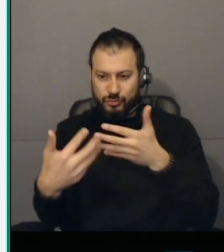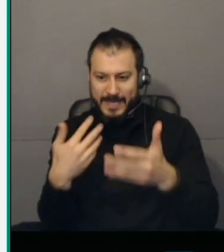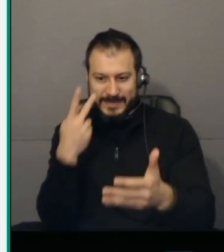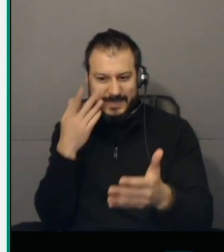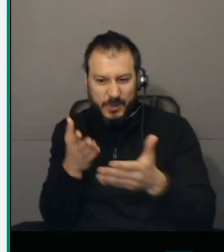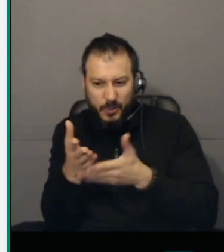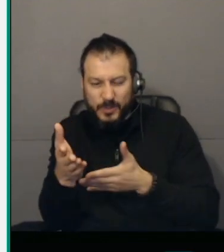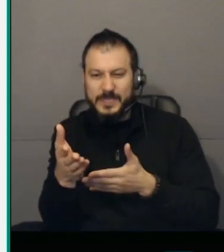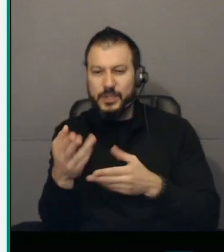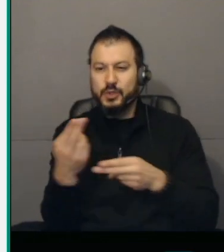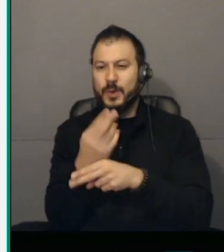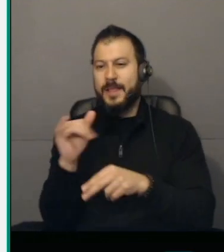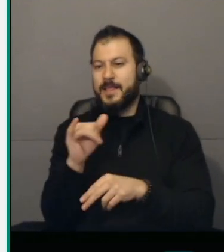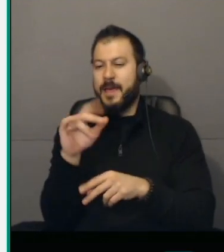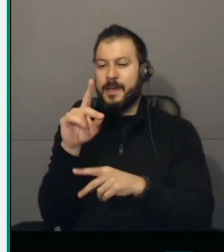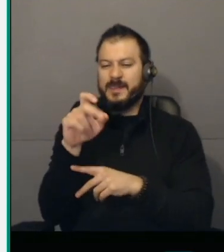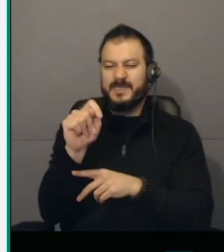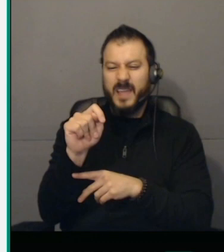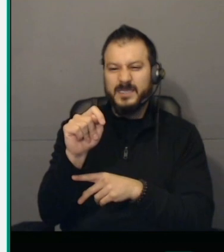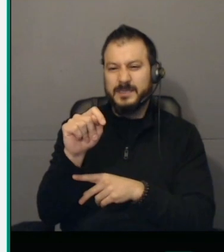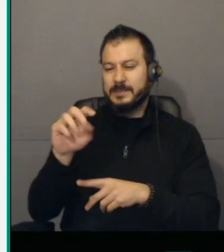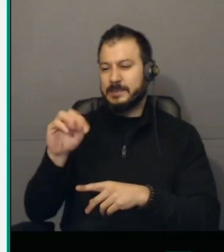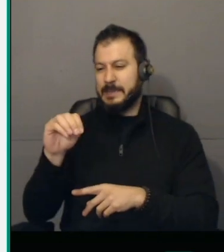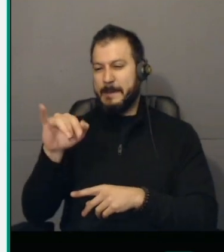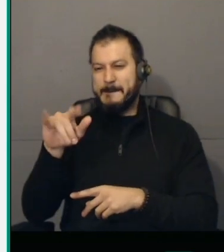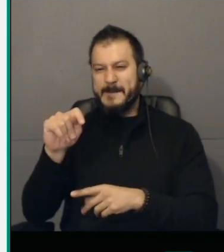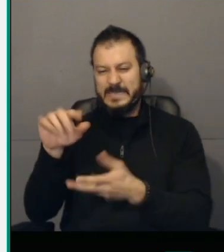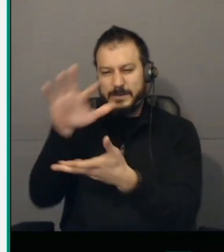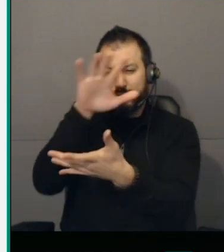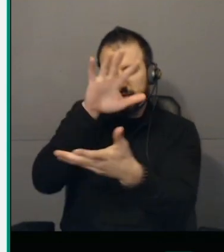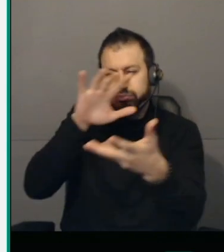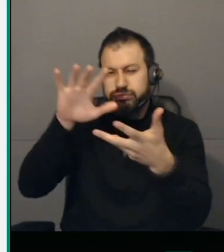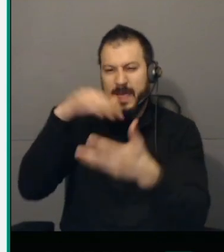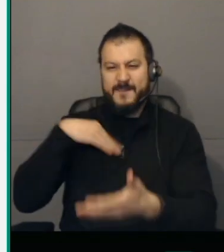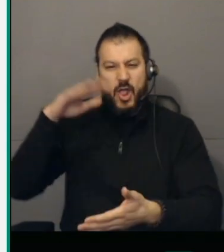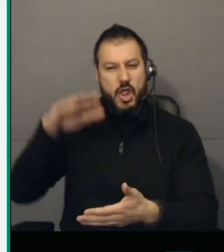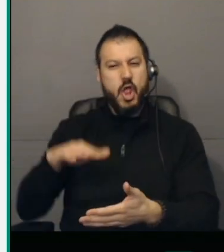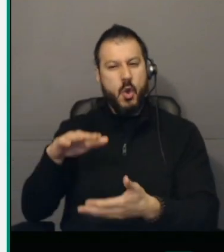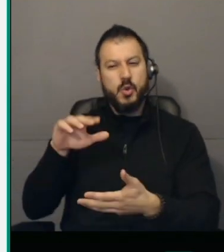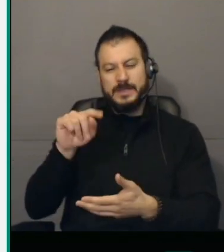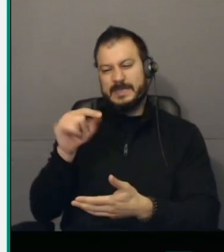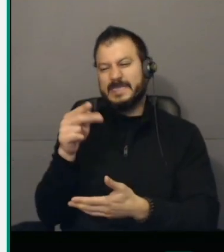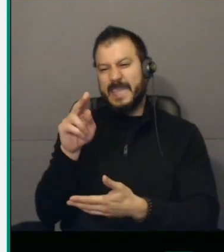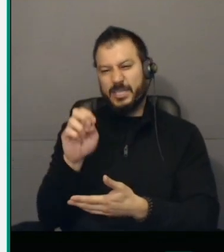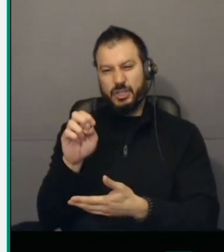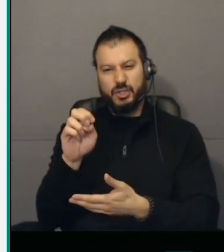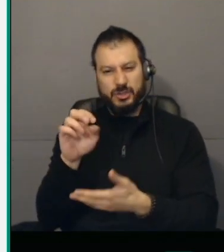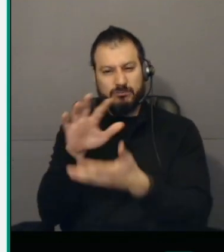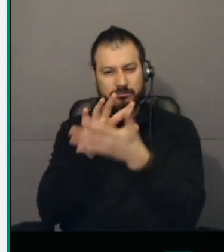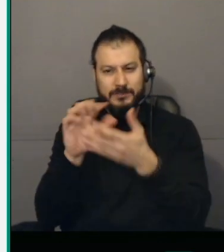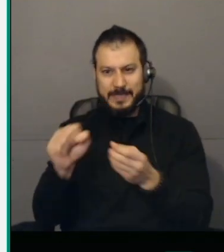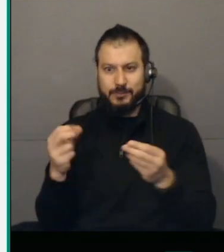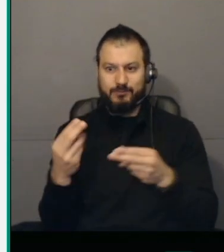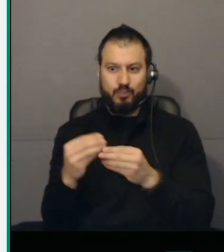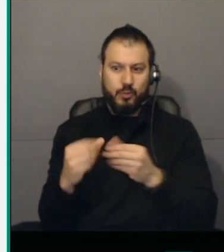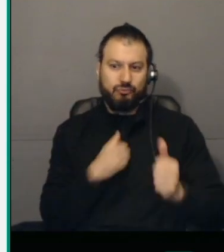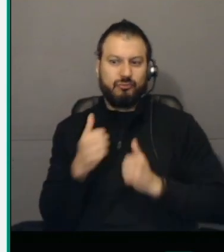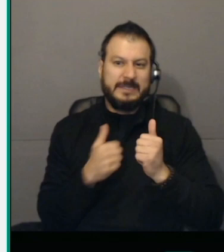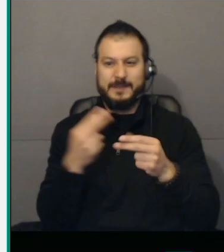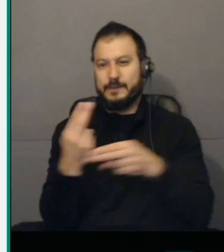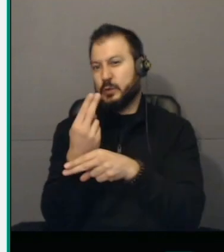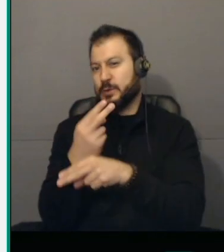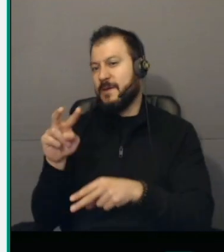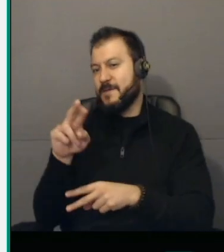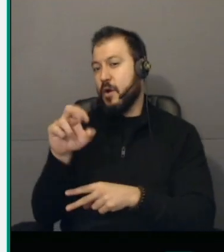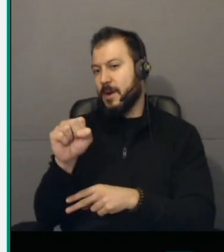which is usually used for things like dust or mist, generally have low-frequency textures, and you can get away with a more aggressive use of